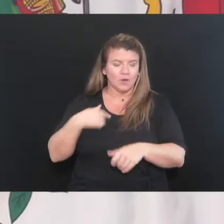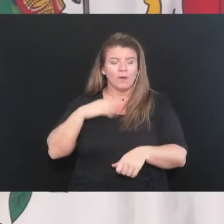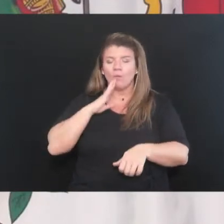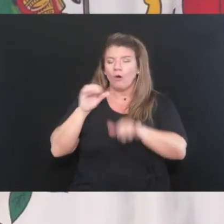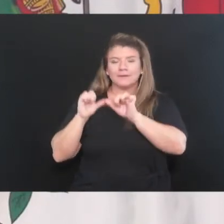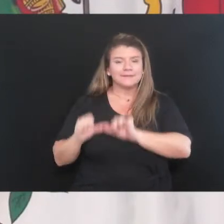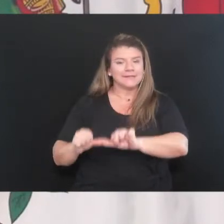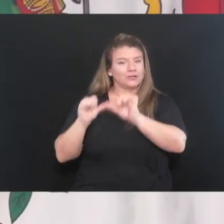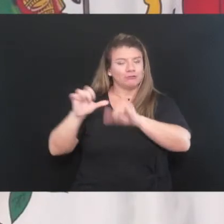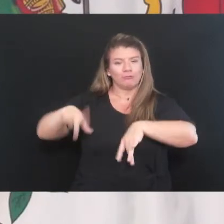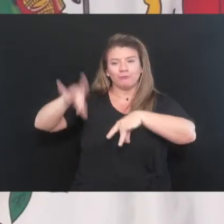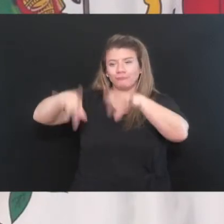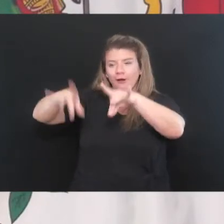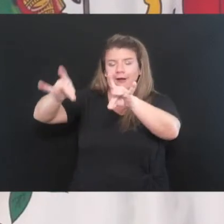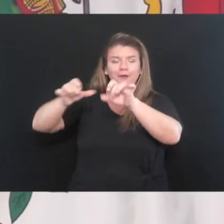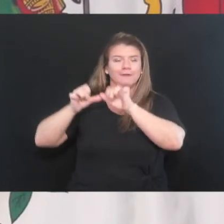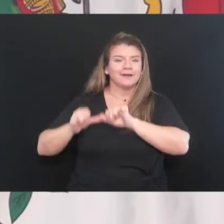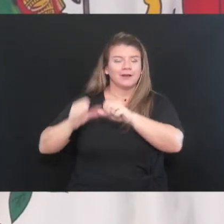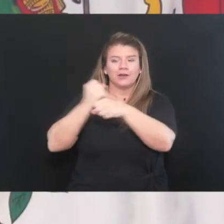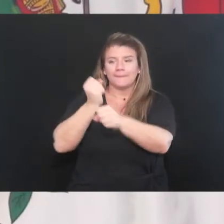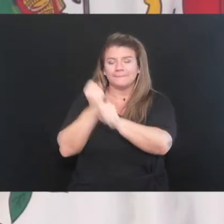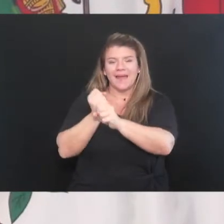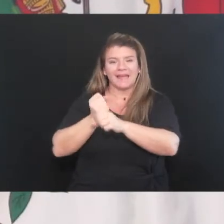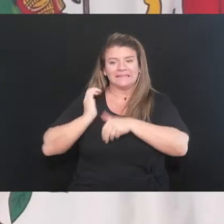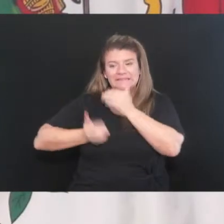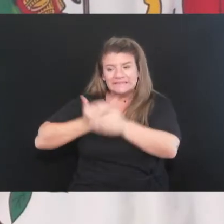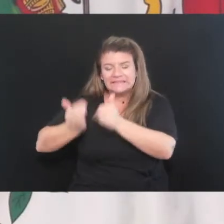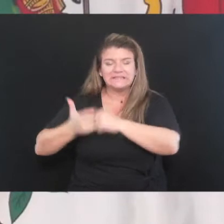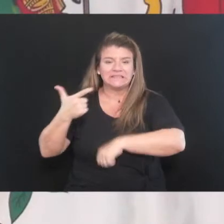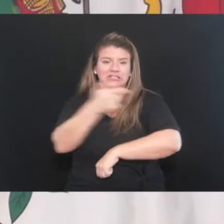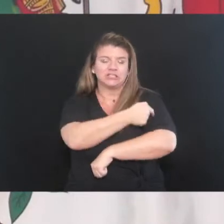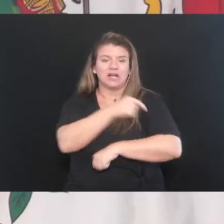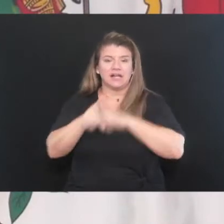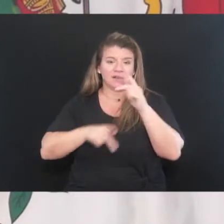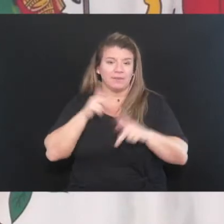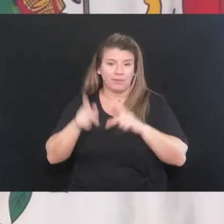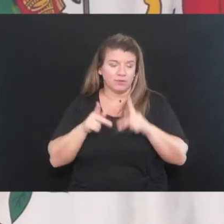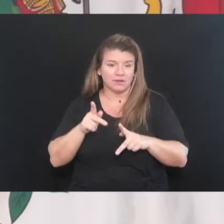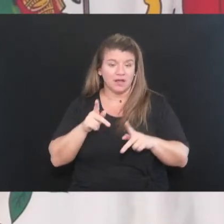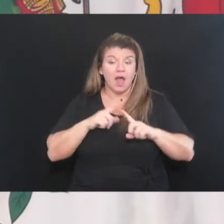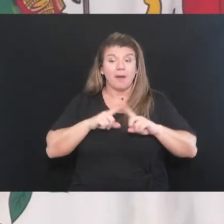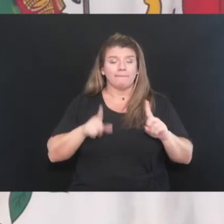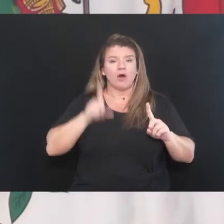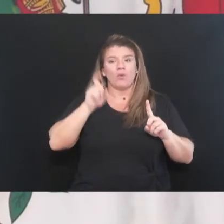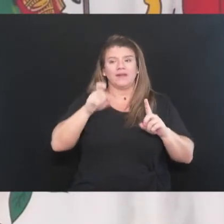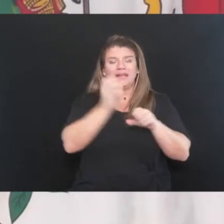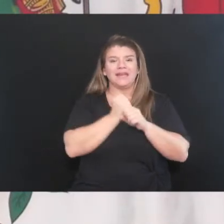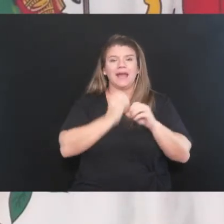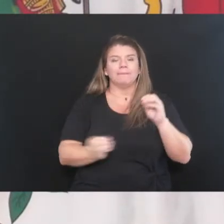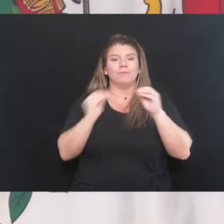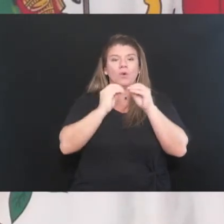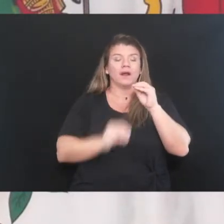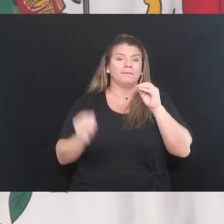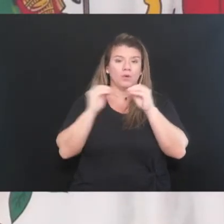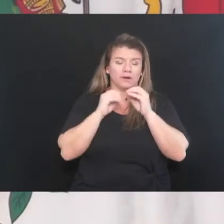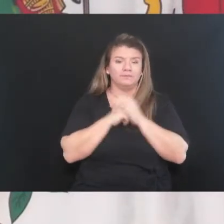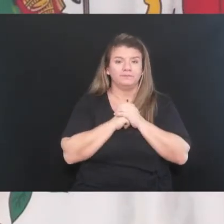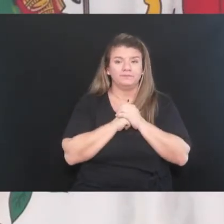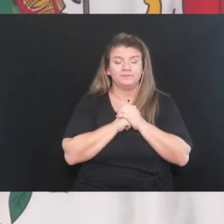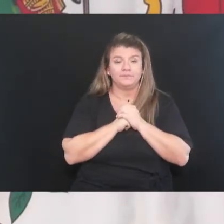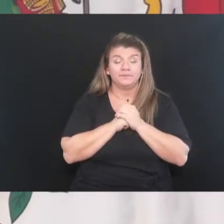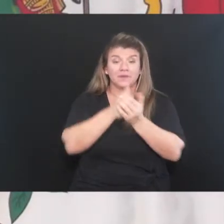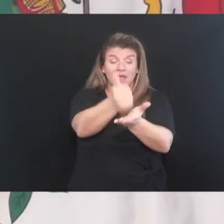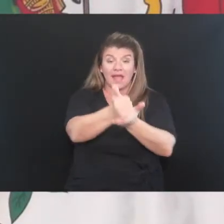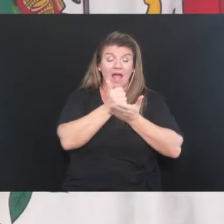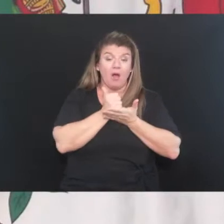and everything, and we continue to make headway as far as getting shots in people's arms, but we need to just get more and more and more. Help me in any